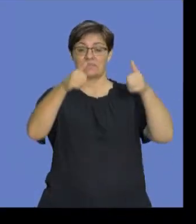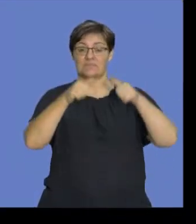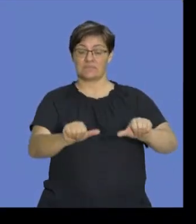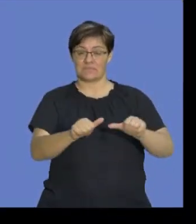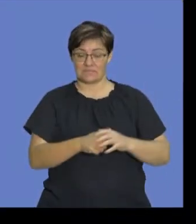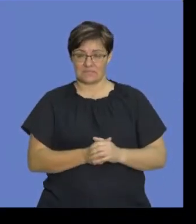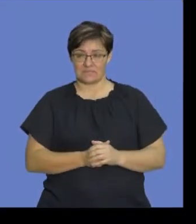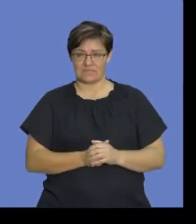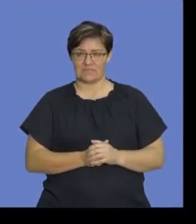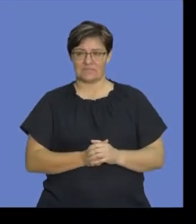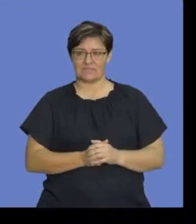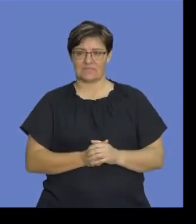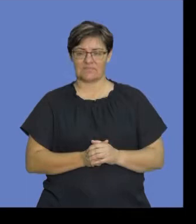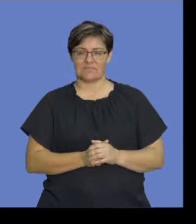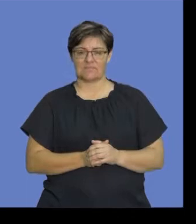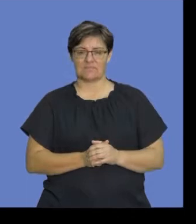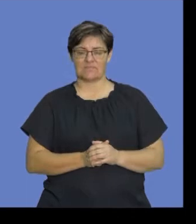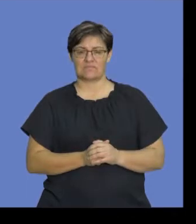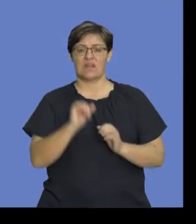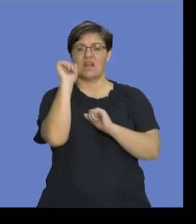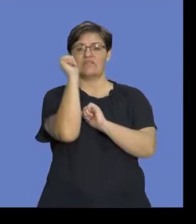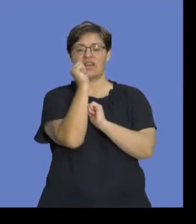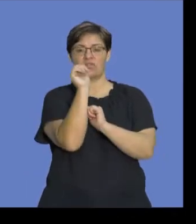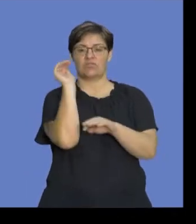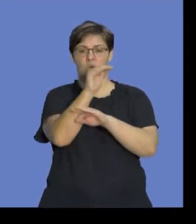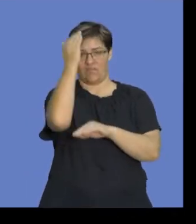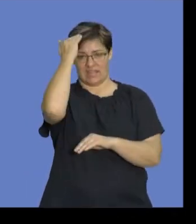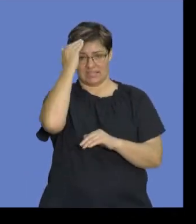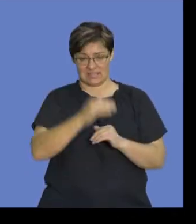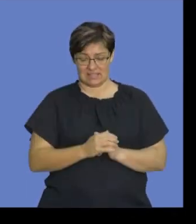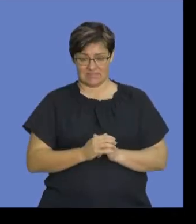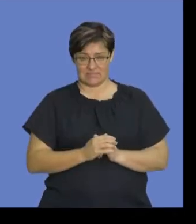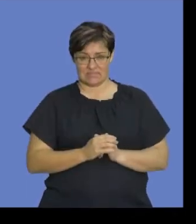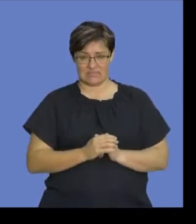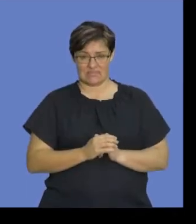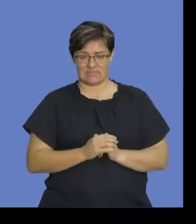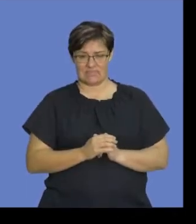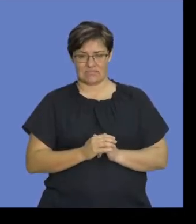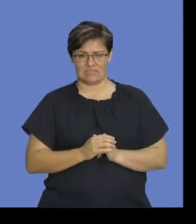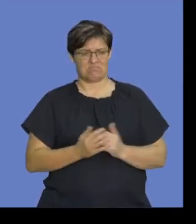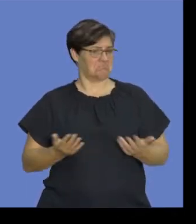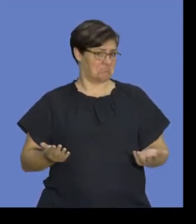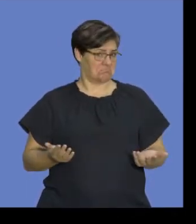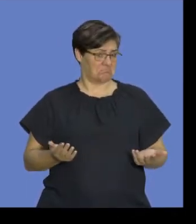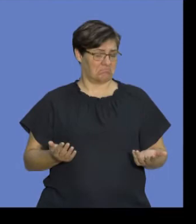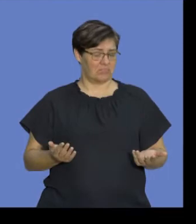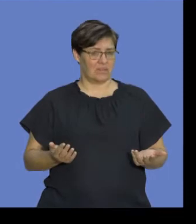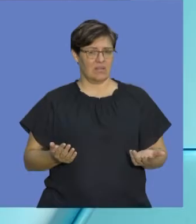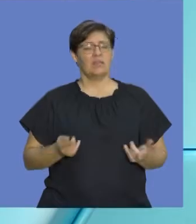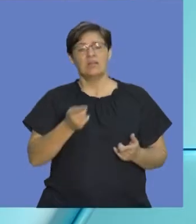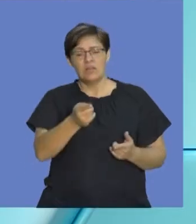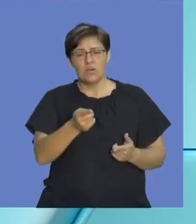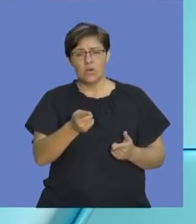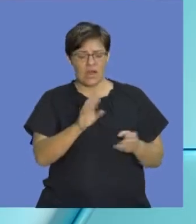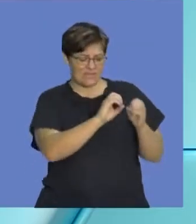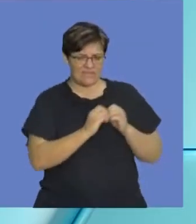the next one that we talk about is my factory overheads. Right. Now,